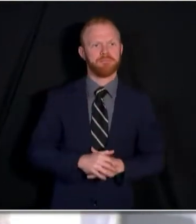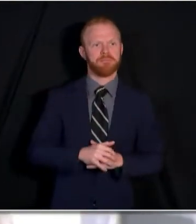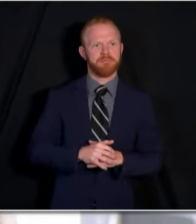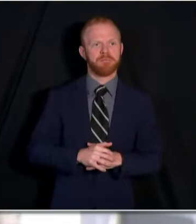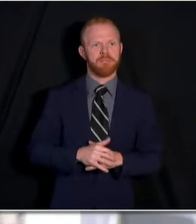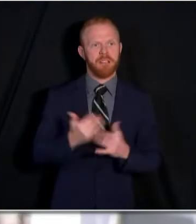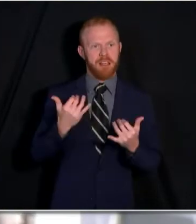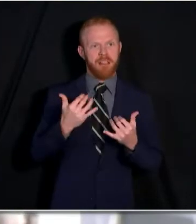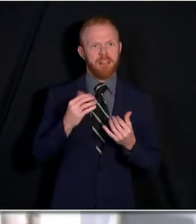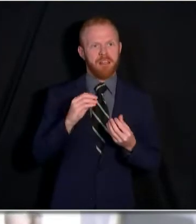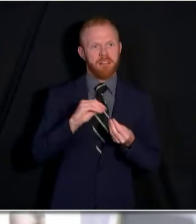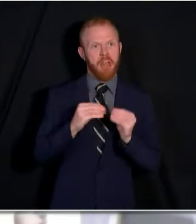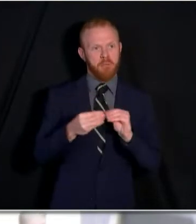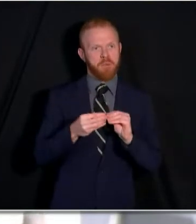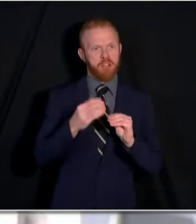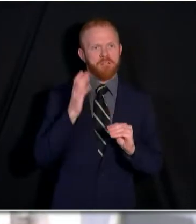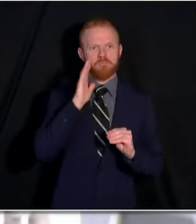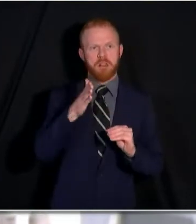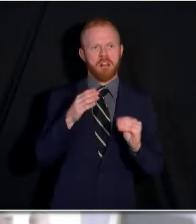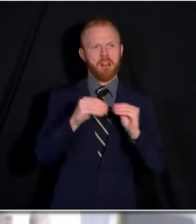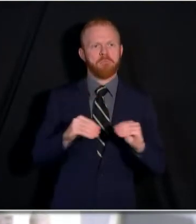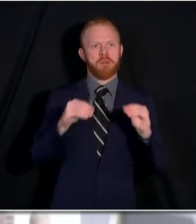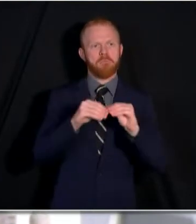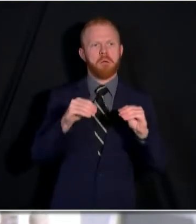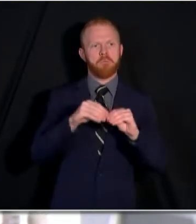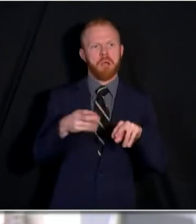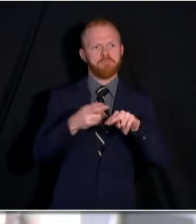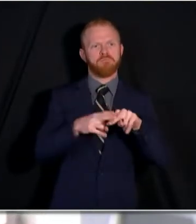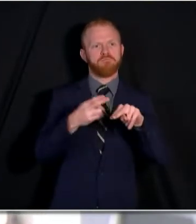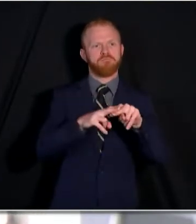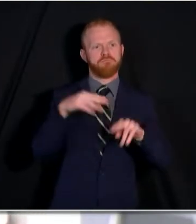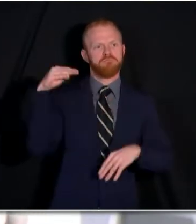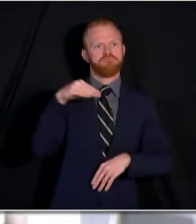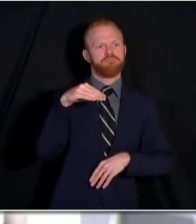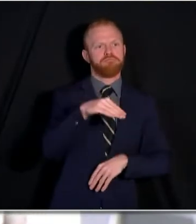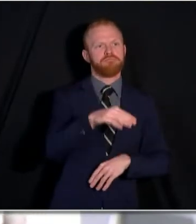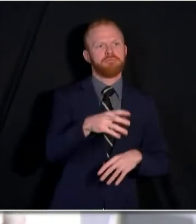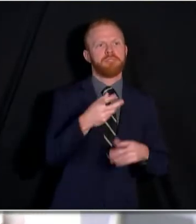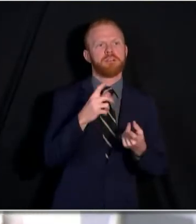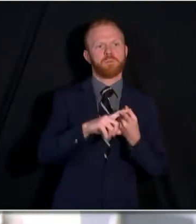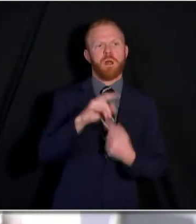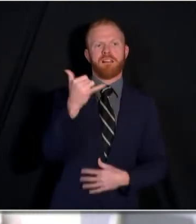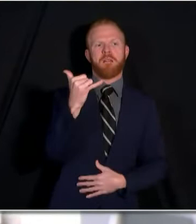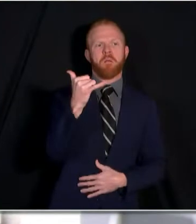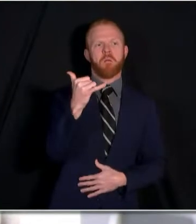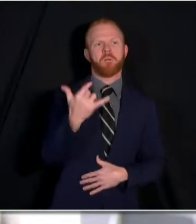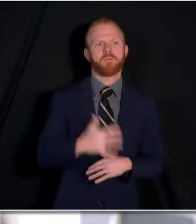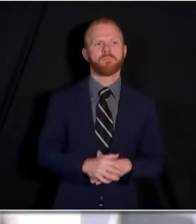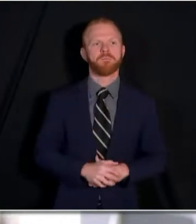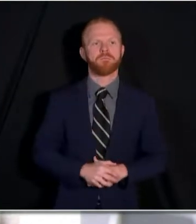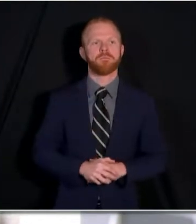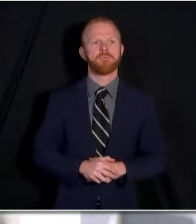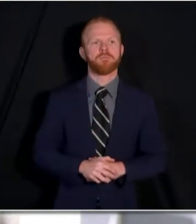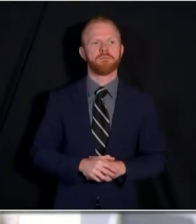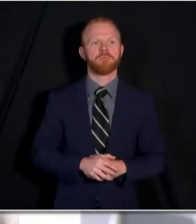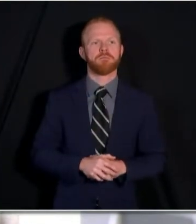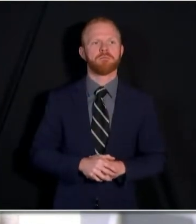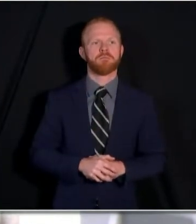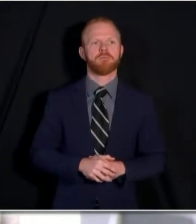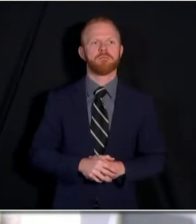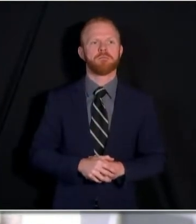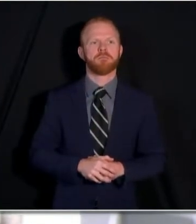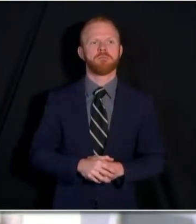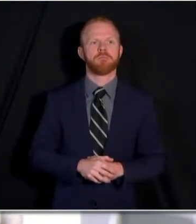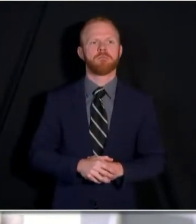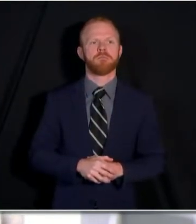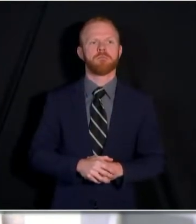orange, you'll see many more in that yellow tier as well, which is the most permissive of the tiers we put out 24 weeks